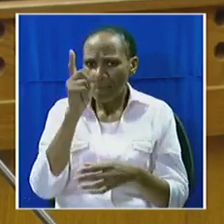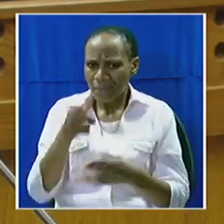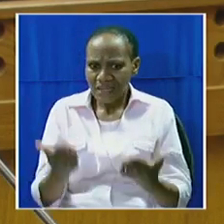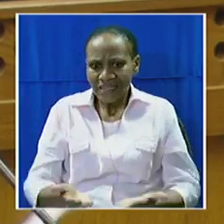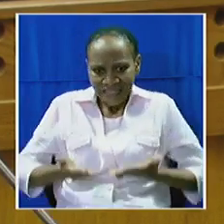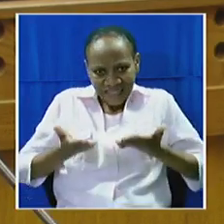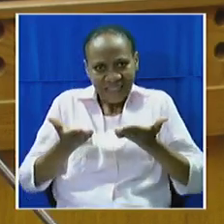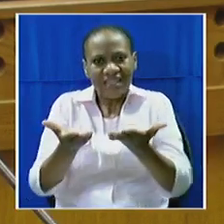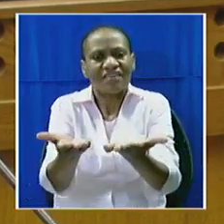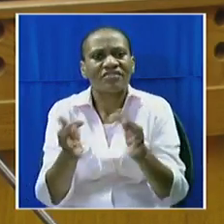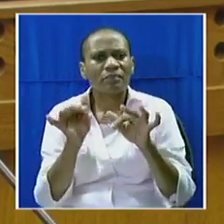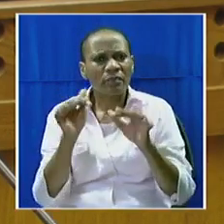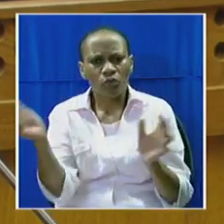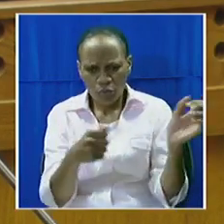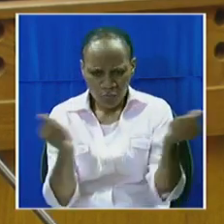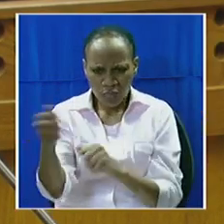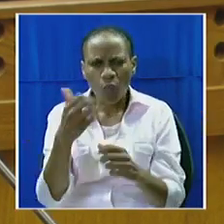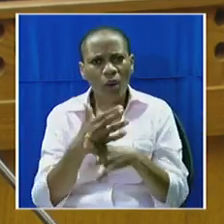the working class and the poor.